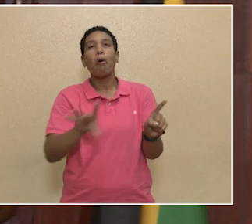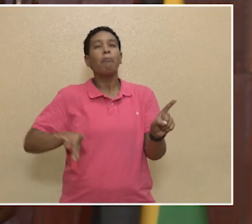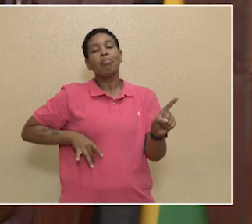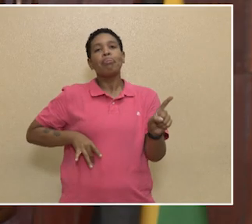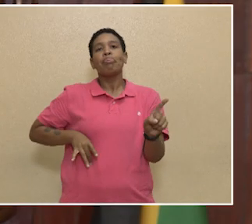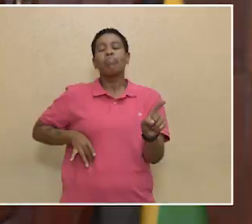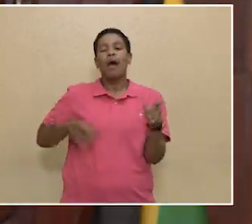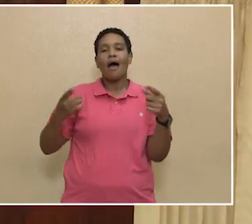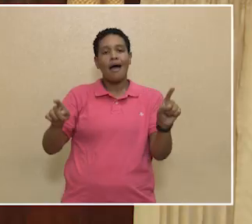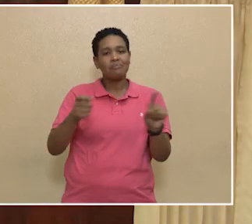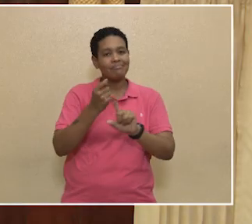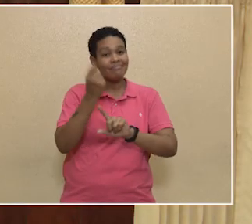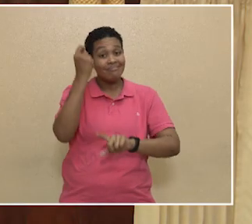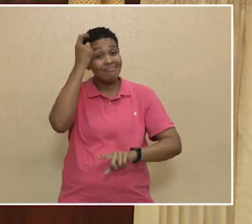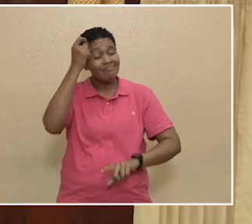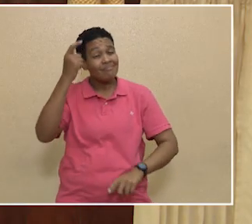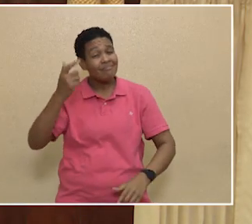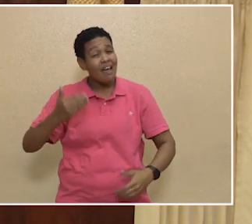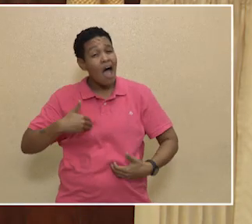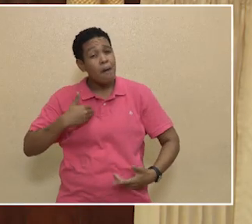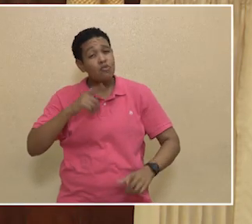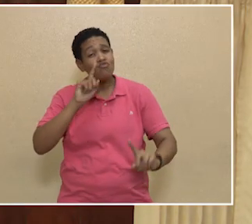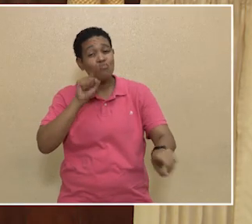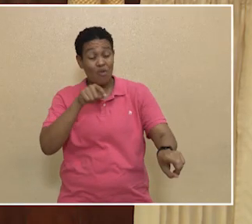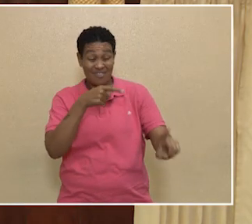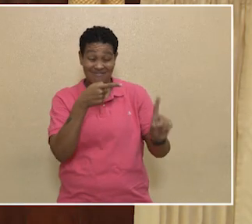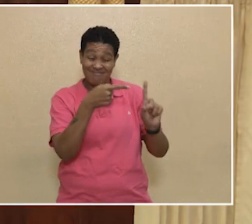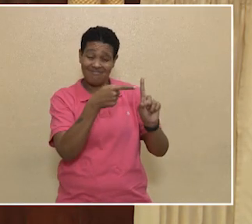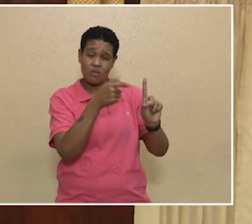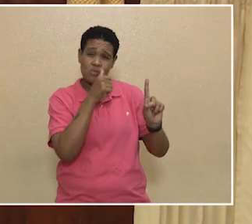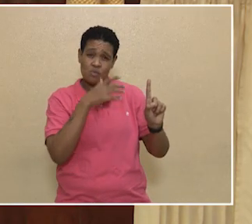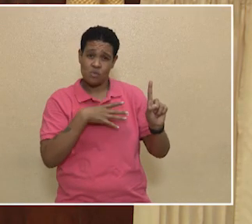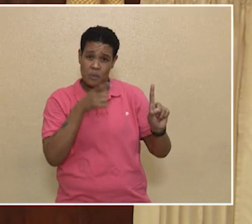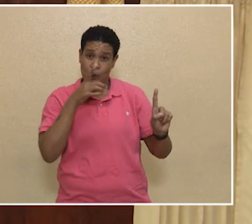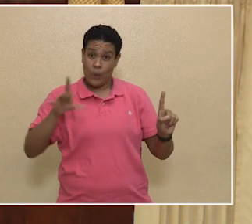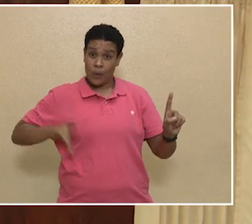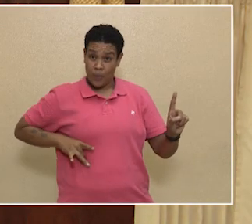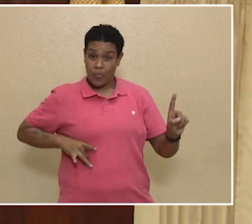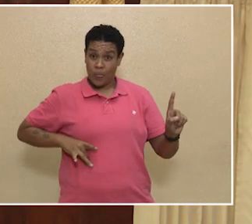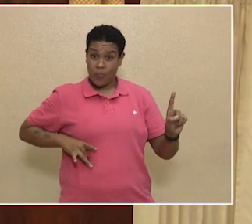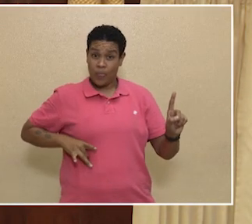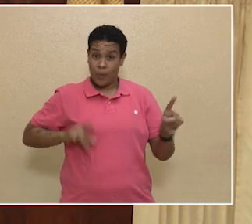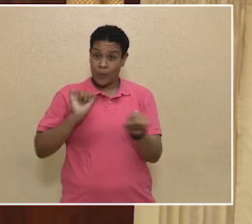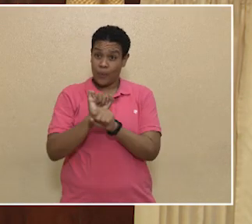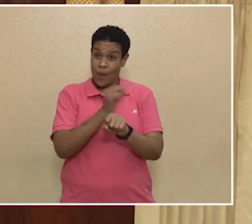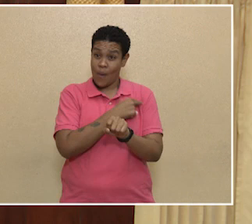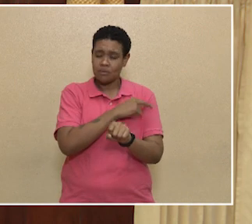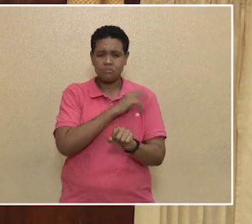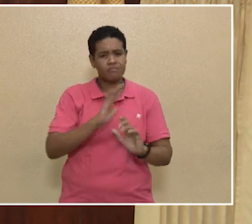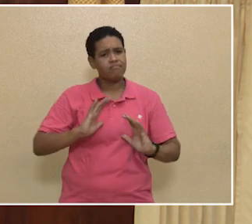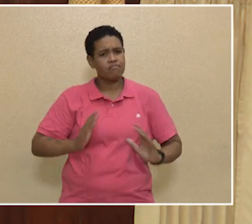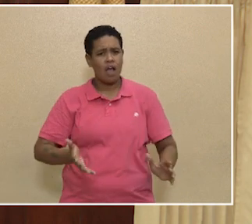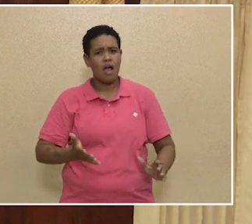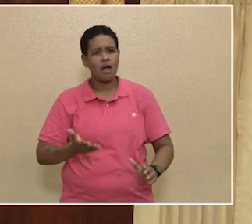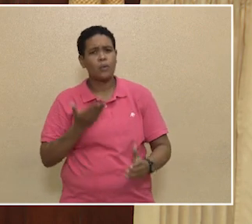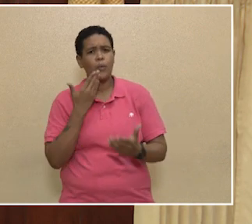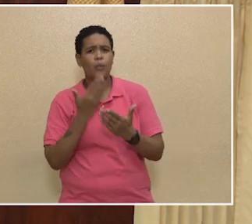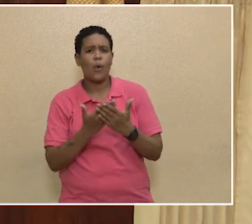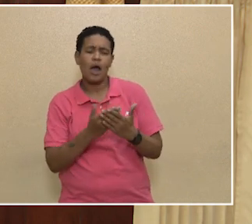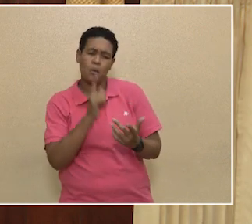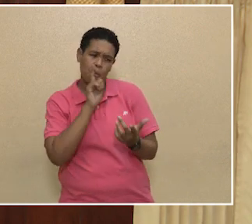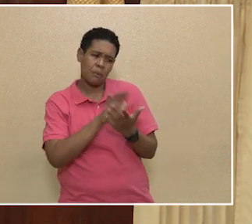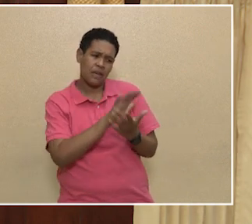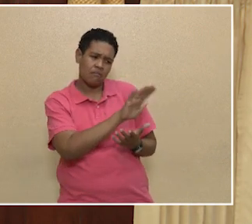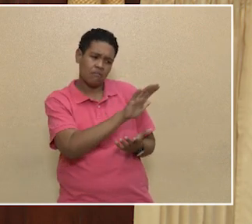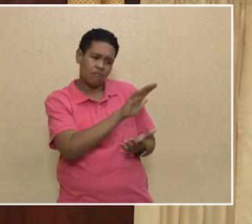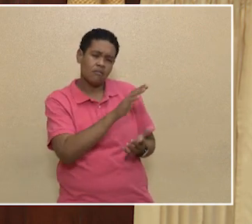Prime Minister said earlier, that she's doing well. We believe that her prognosis is very positive and